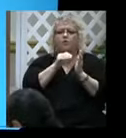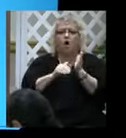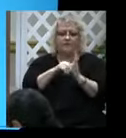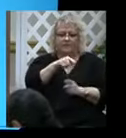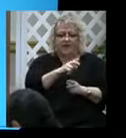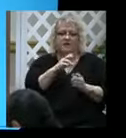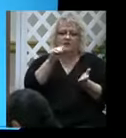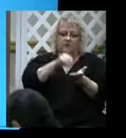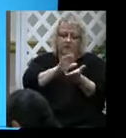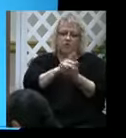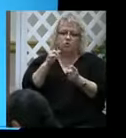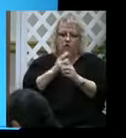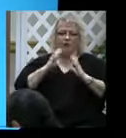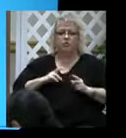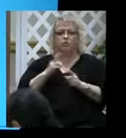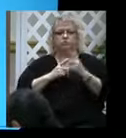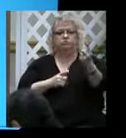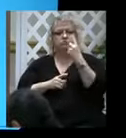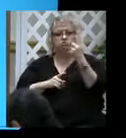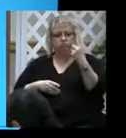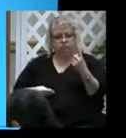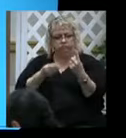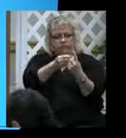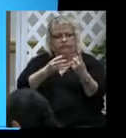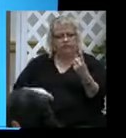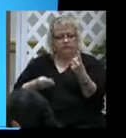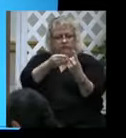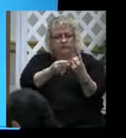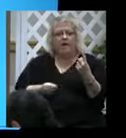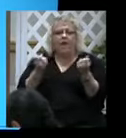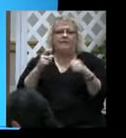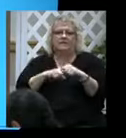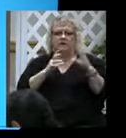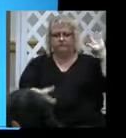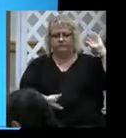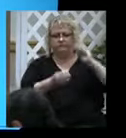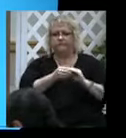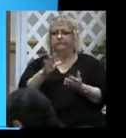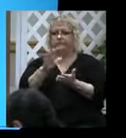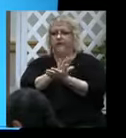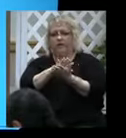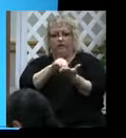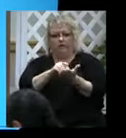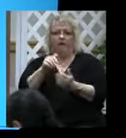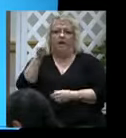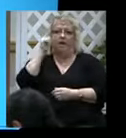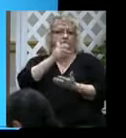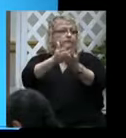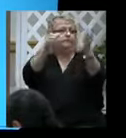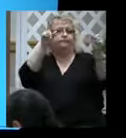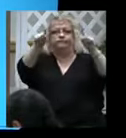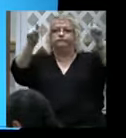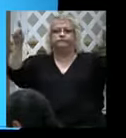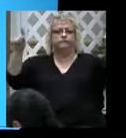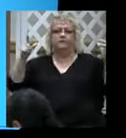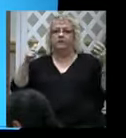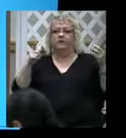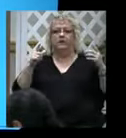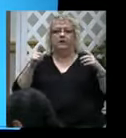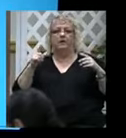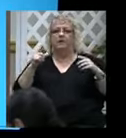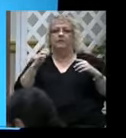the document that it comes in contact with LEP service users. So if it's a document that's everywhere, that's perhaps maybe I go